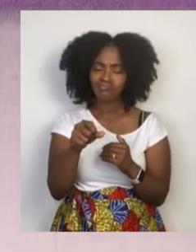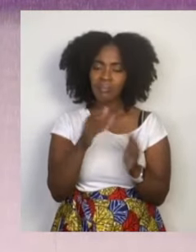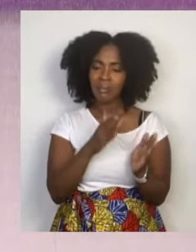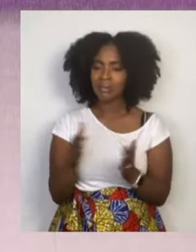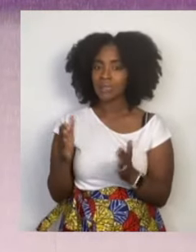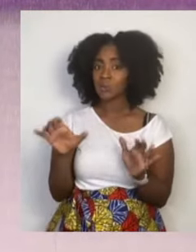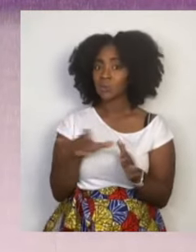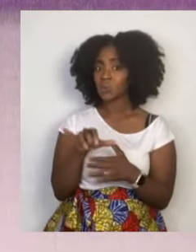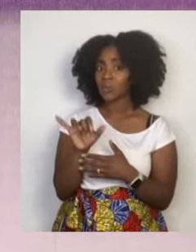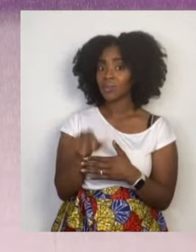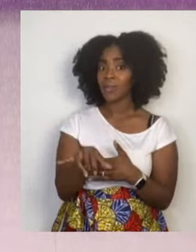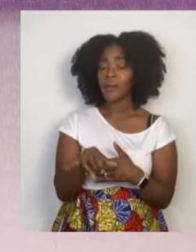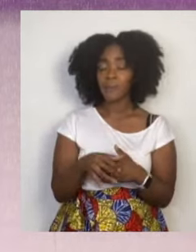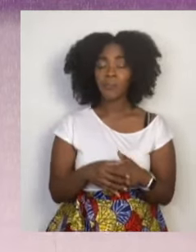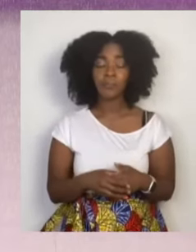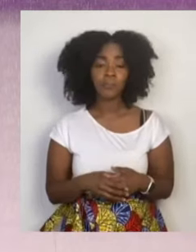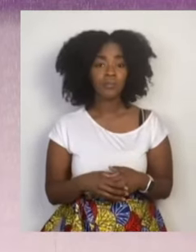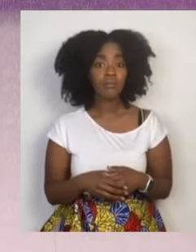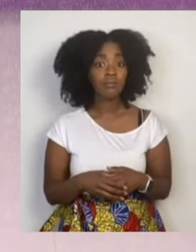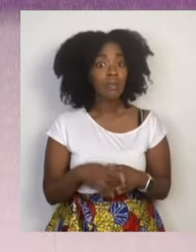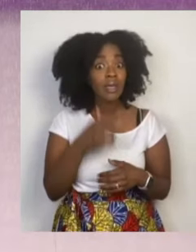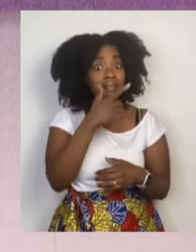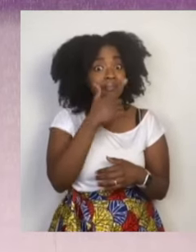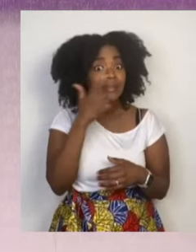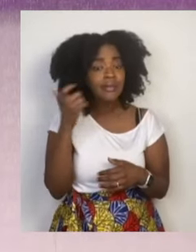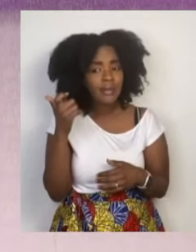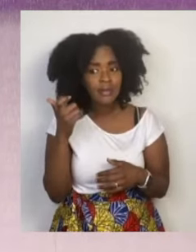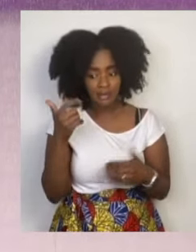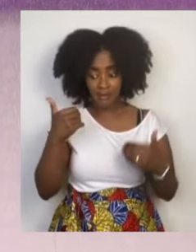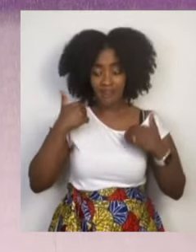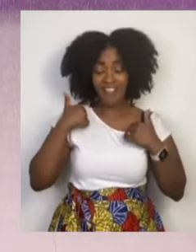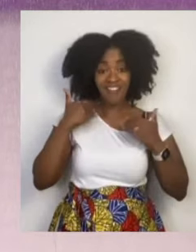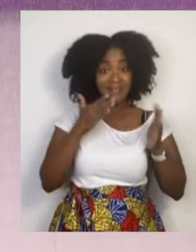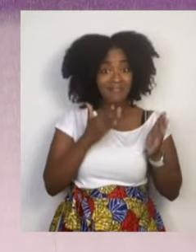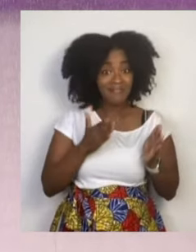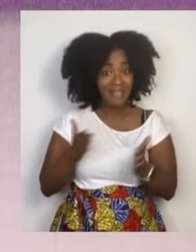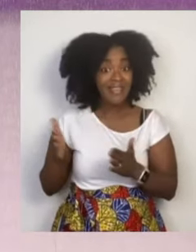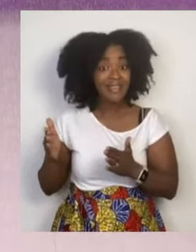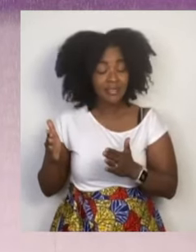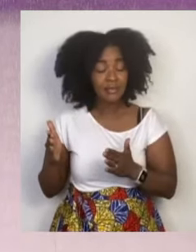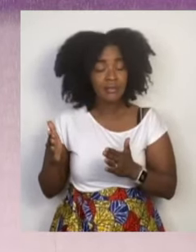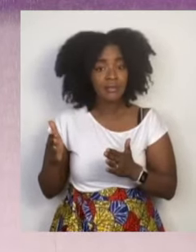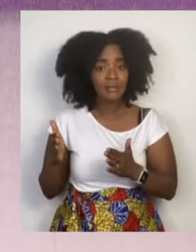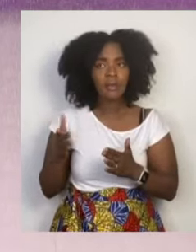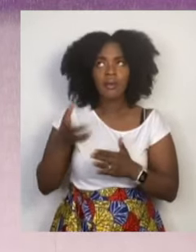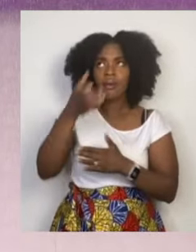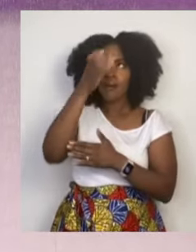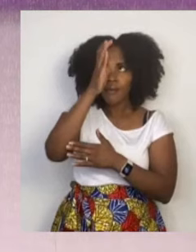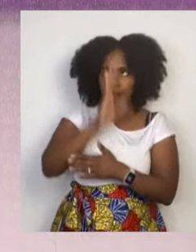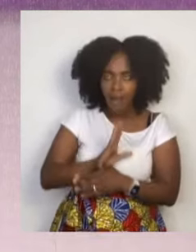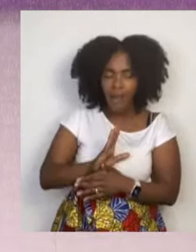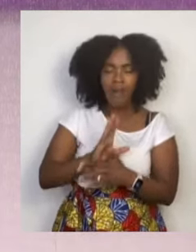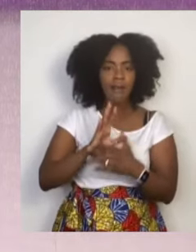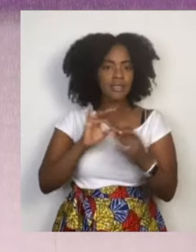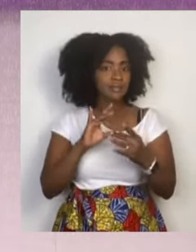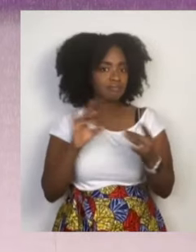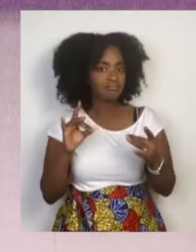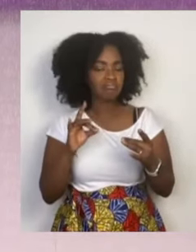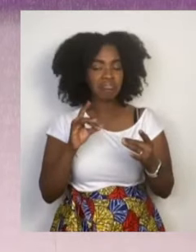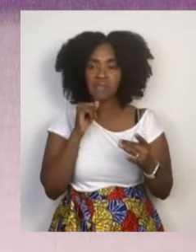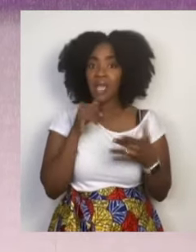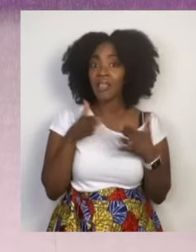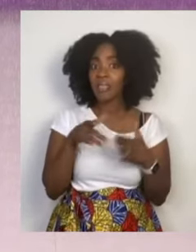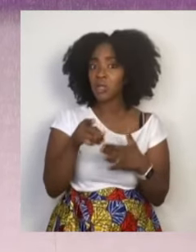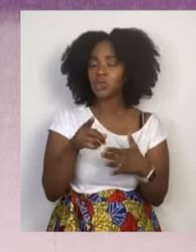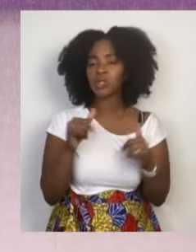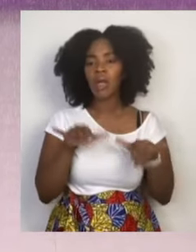And because I have plans, God is saying, I will not allow you to become too comfortable